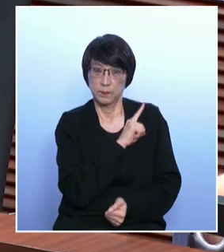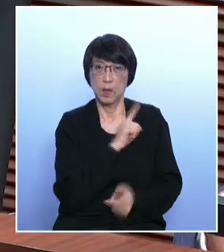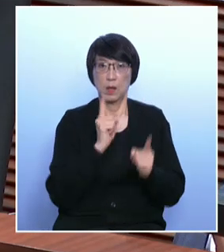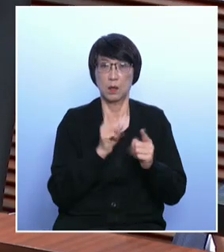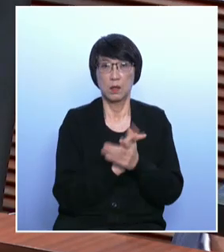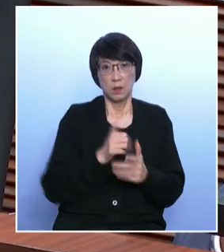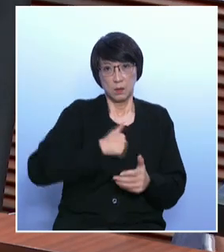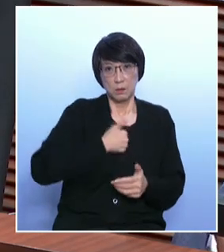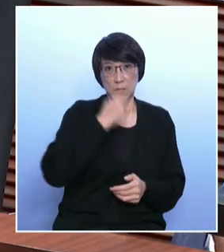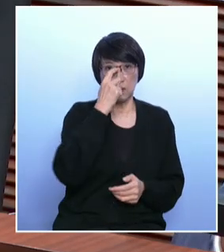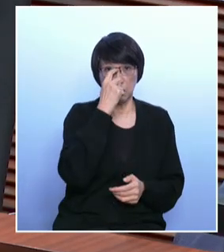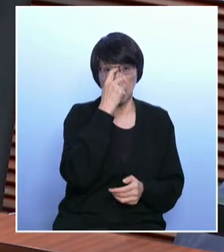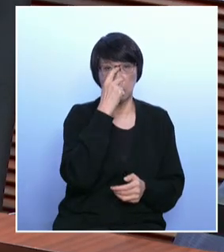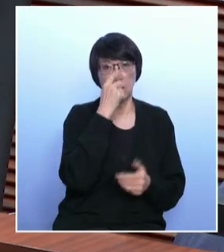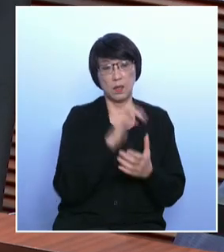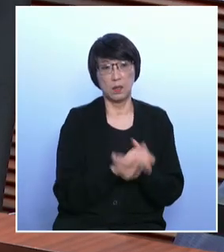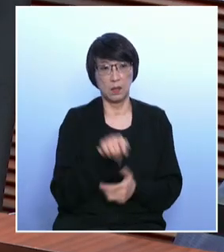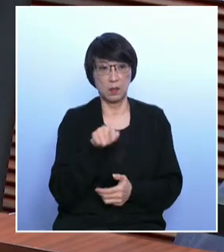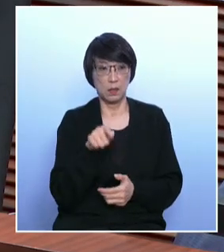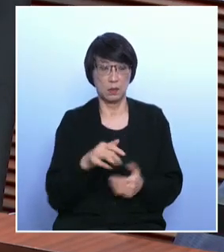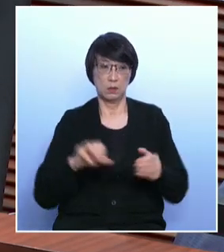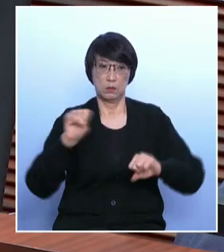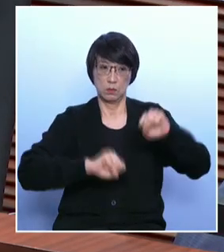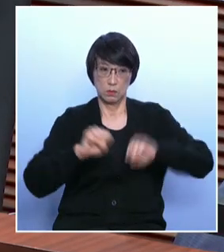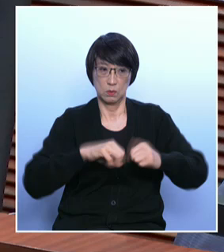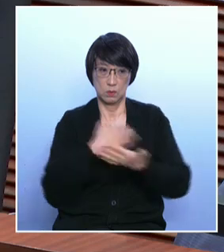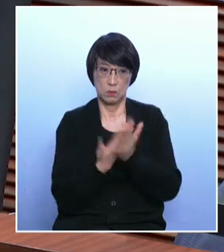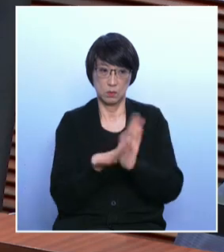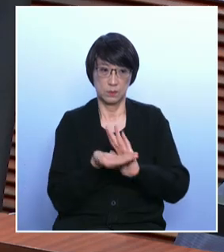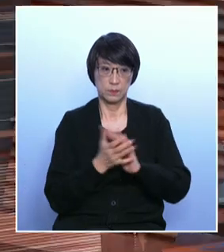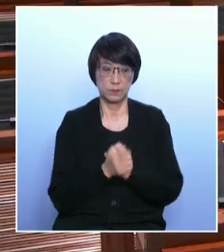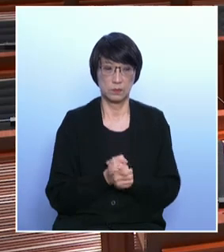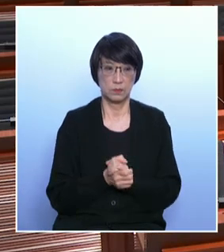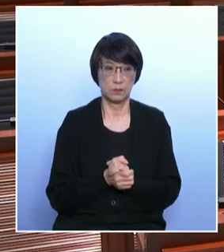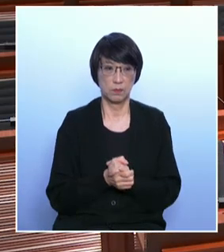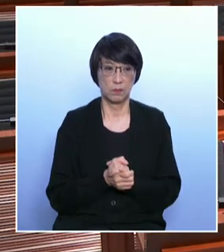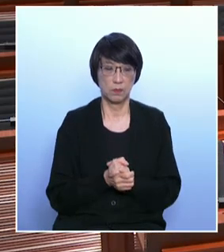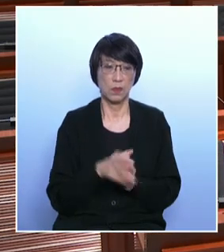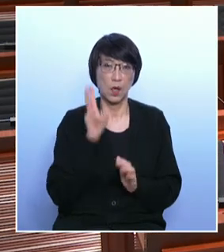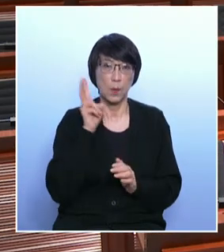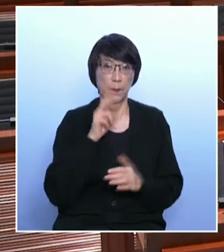to train the dexterity of medical students. Well, do they practice on their own,